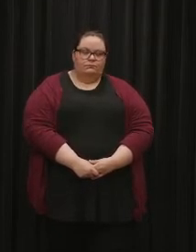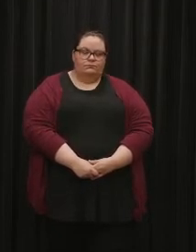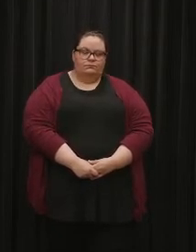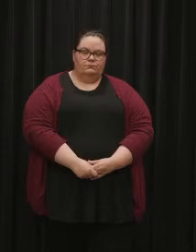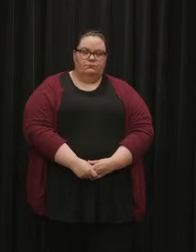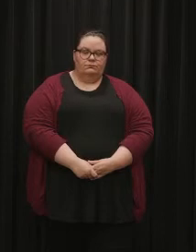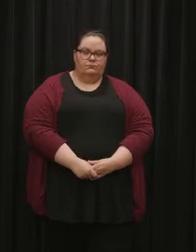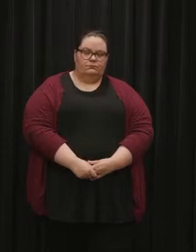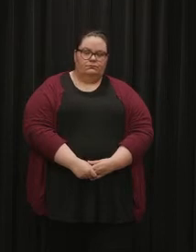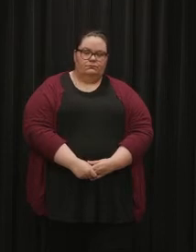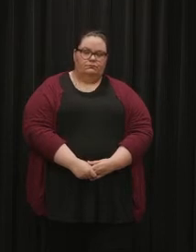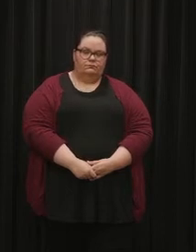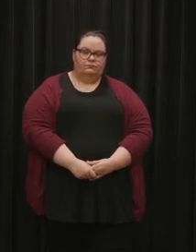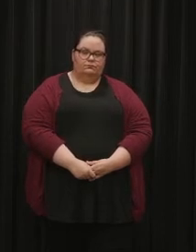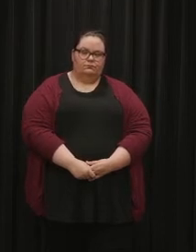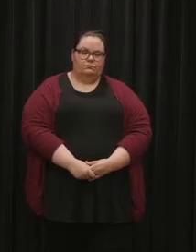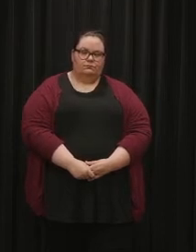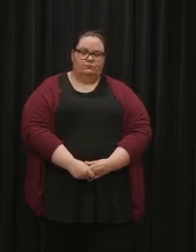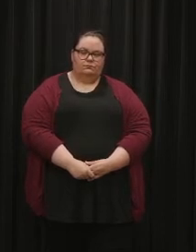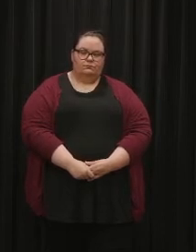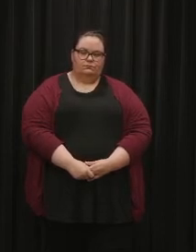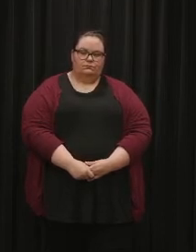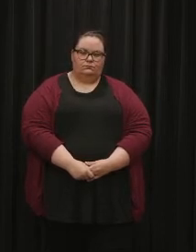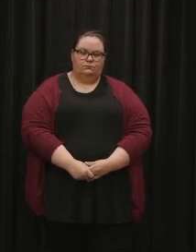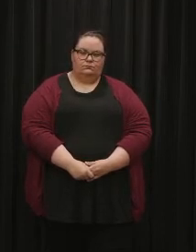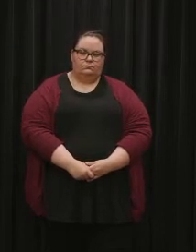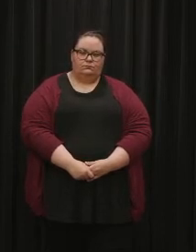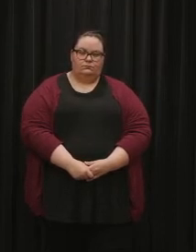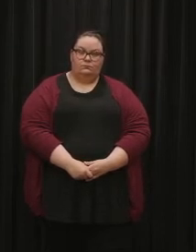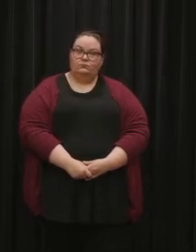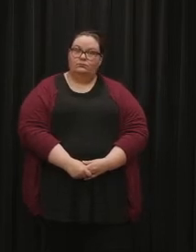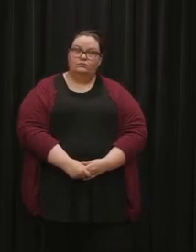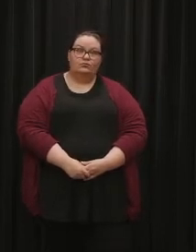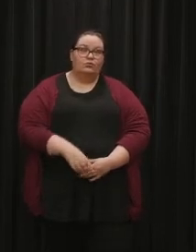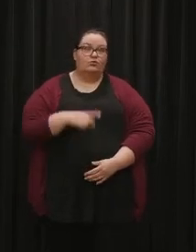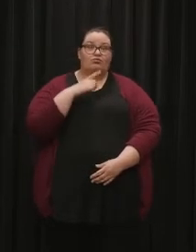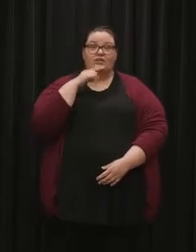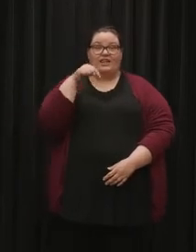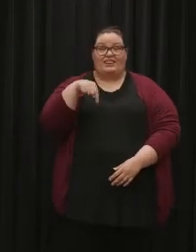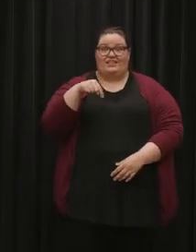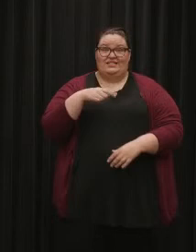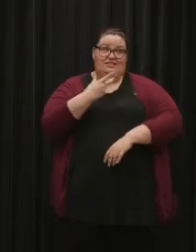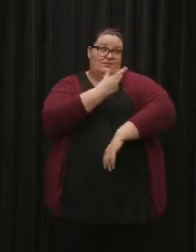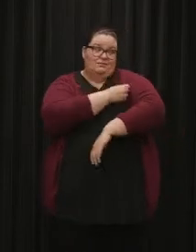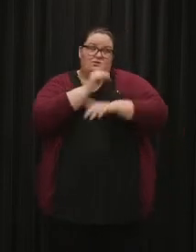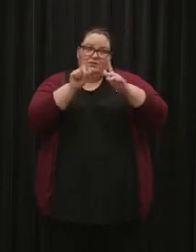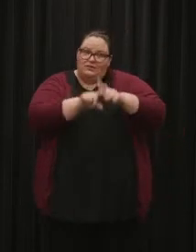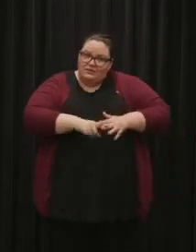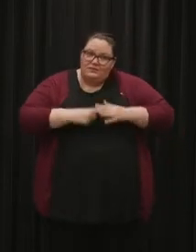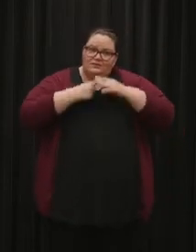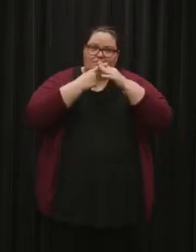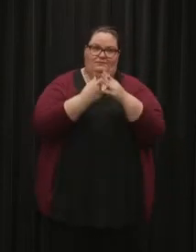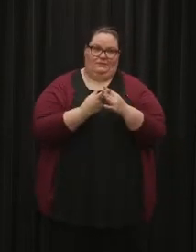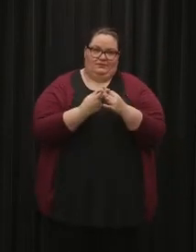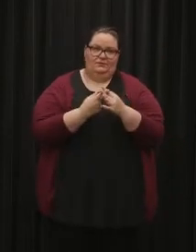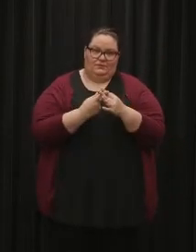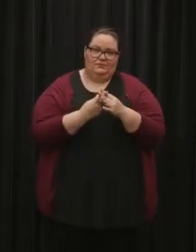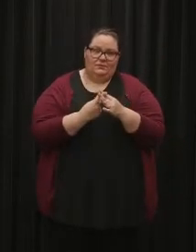The people who cannot go to the first clinic will also be part of this group. Ce n'est qu'une première étape.